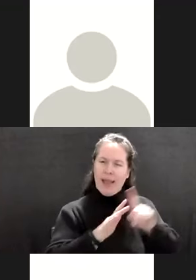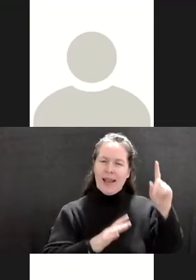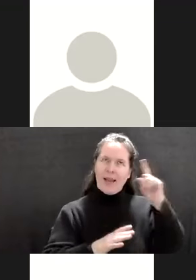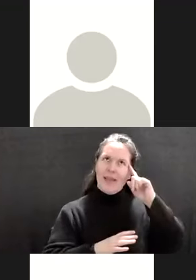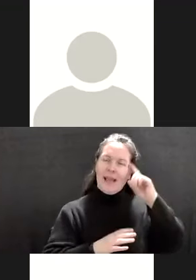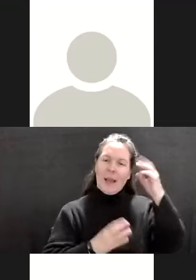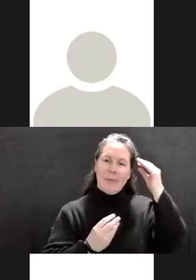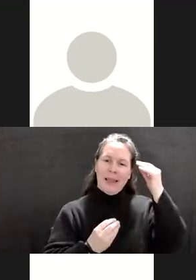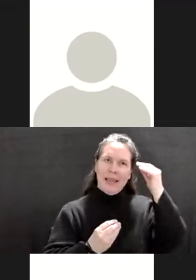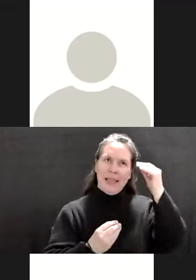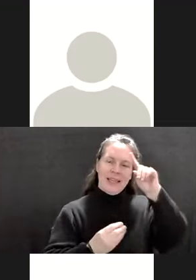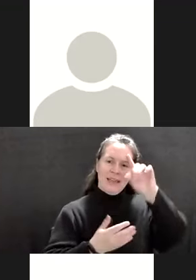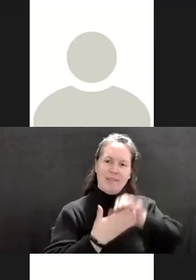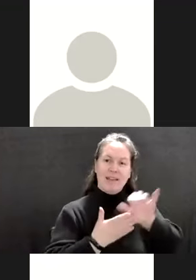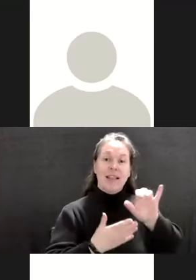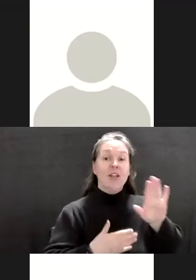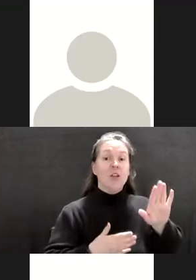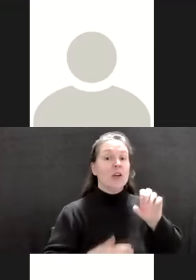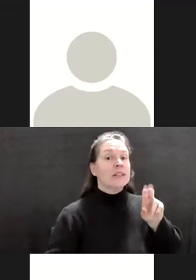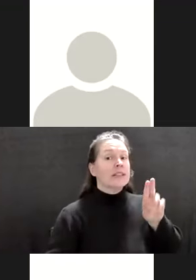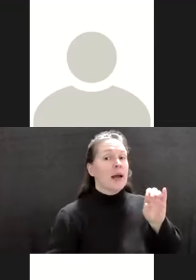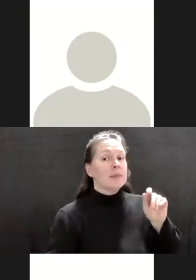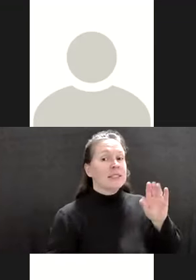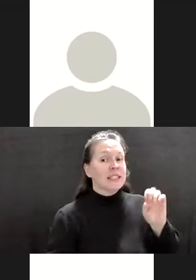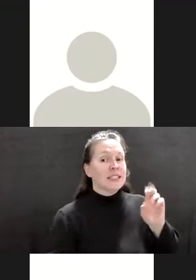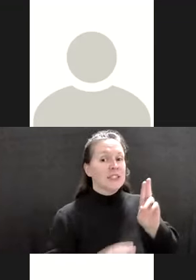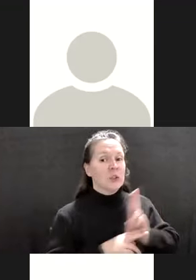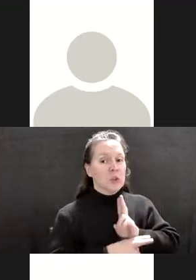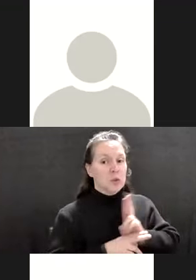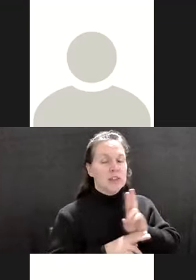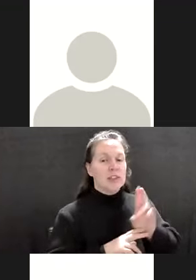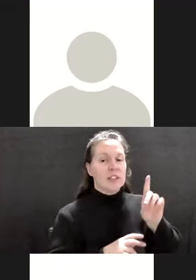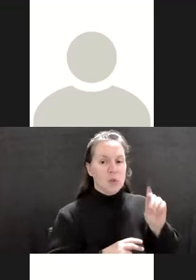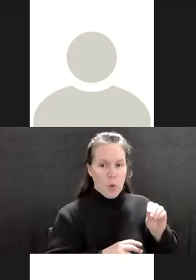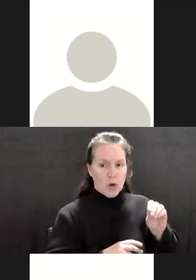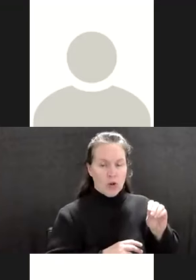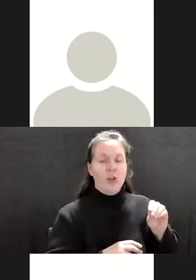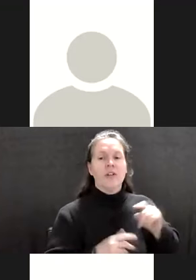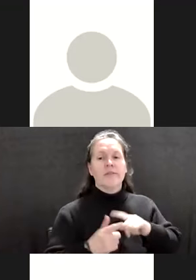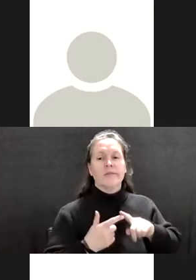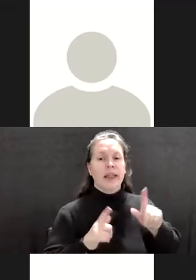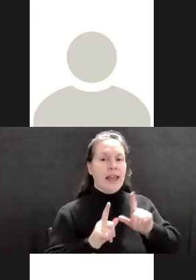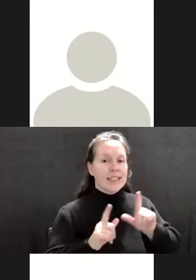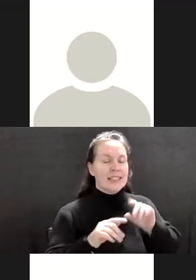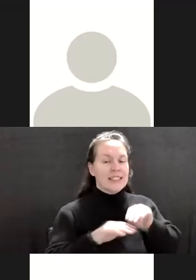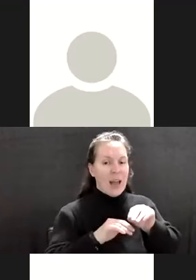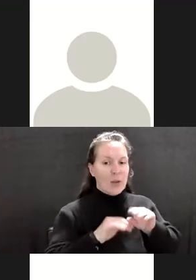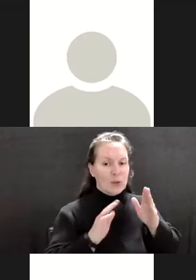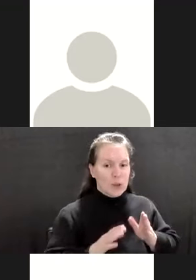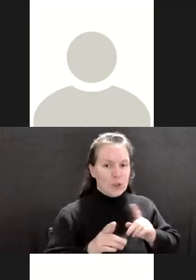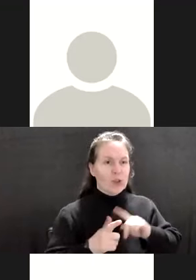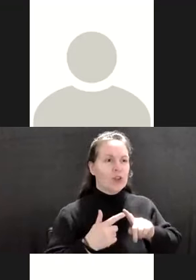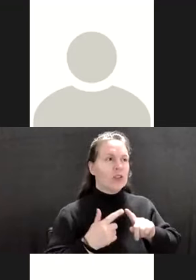I believe, you know, like your substance use disorder professionals, your licensed counselors, so that would be your licensed marriage